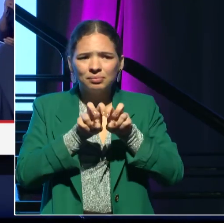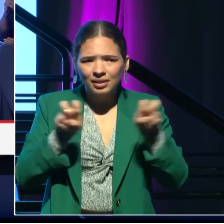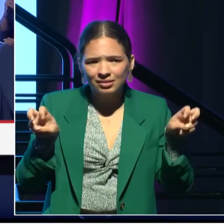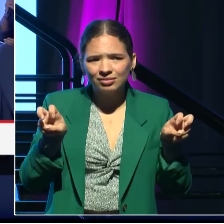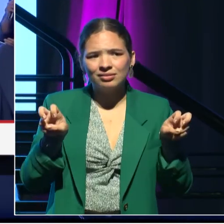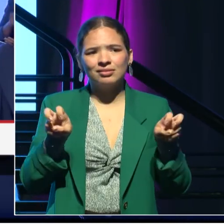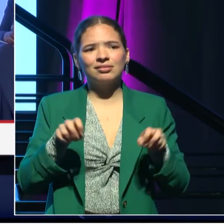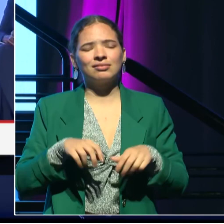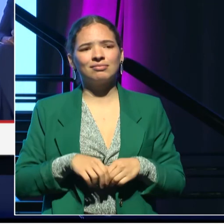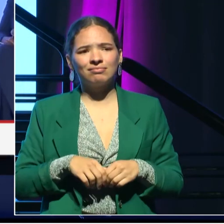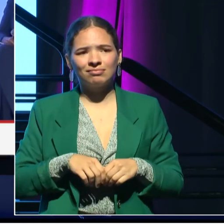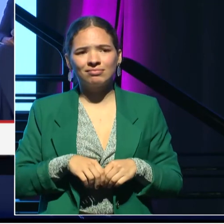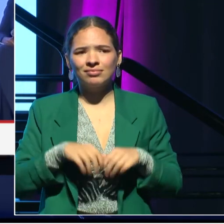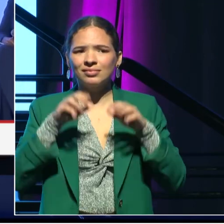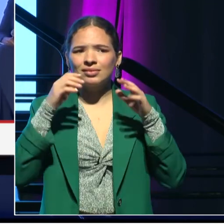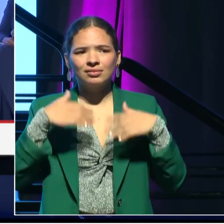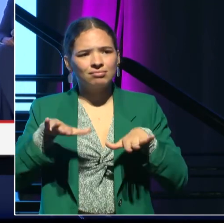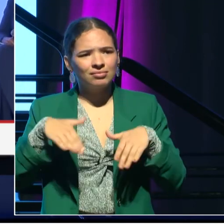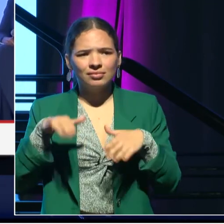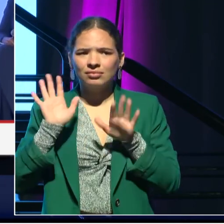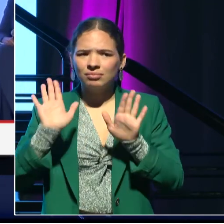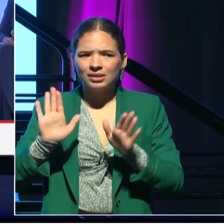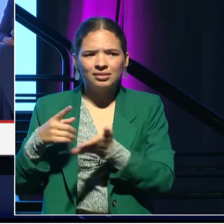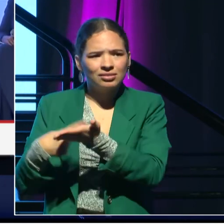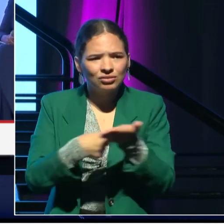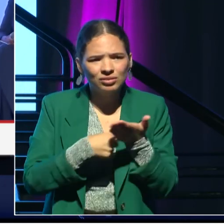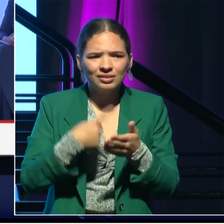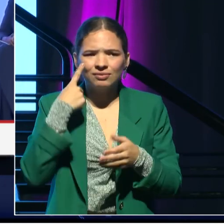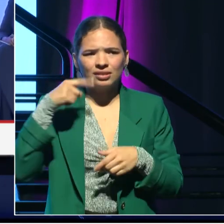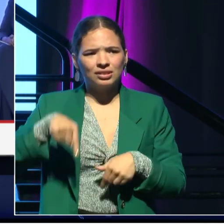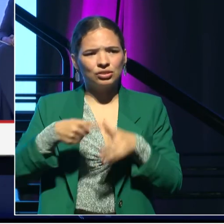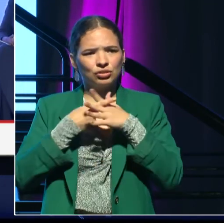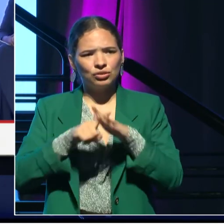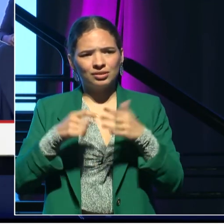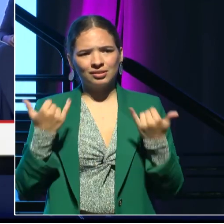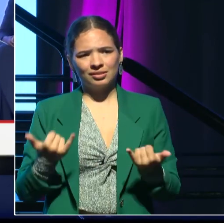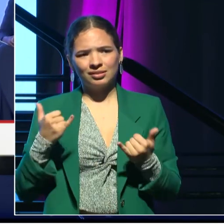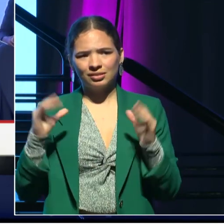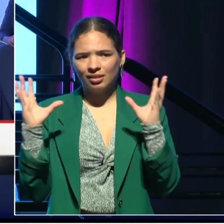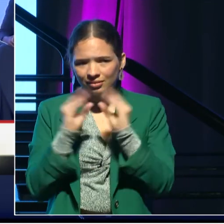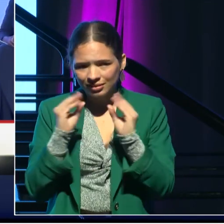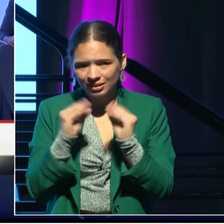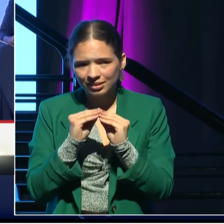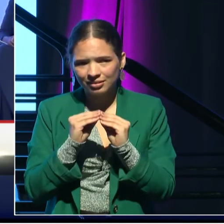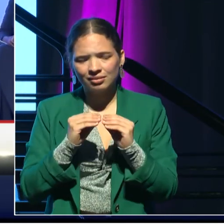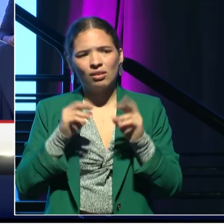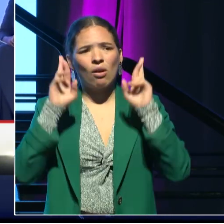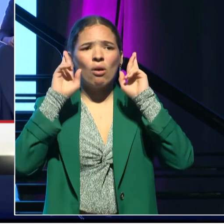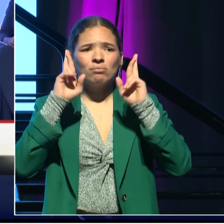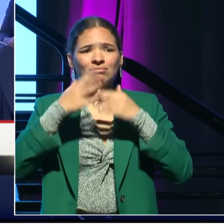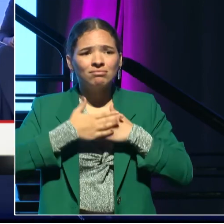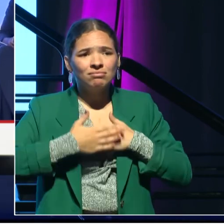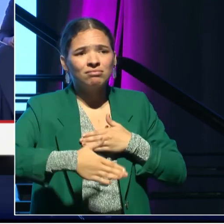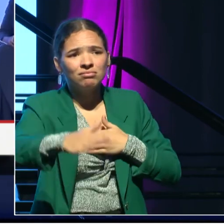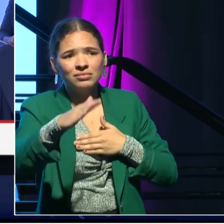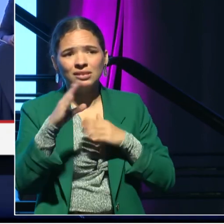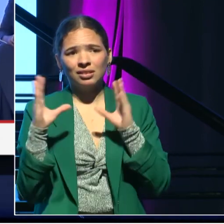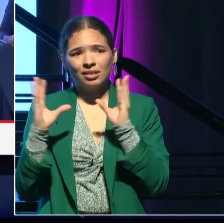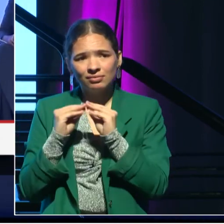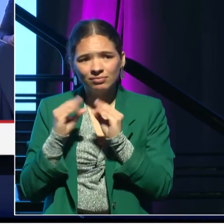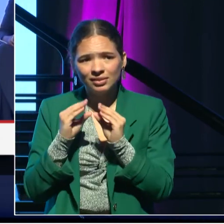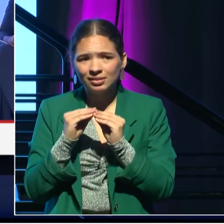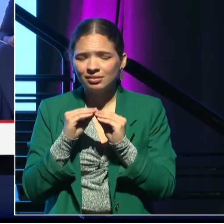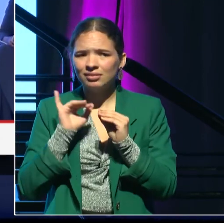amazing conversation. Thank you for kickstarting today's summit. And I hope that the rest of the summit is equally amazing.